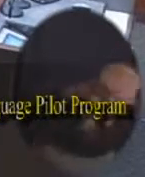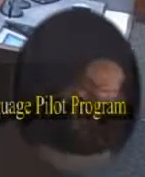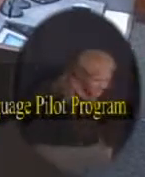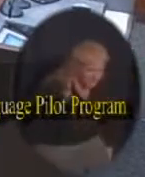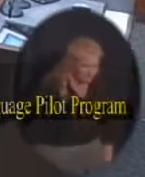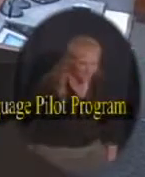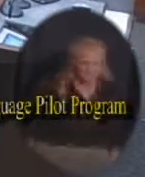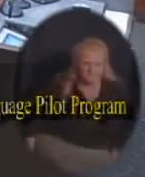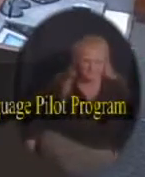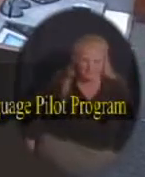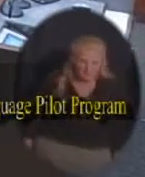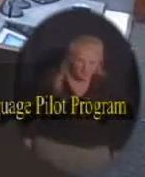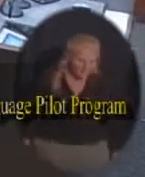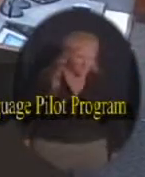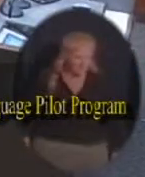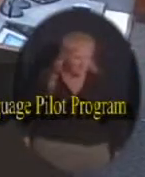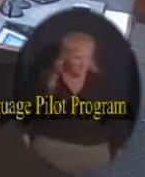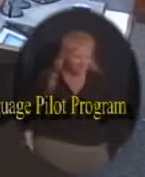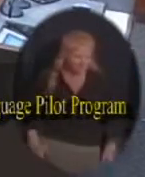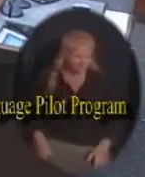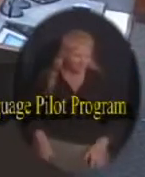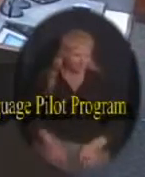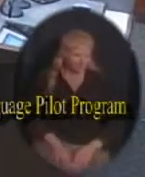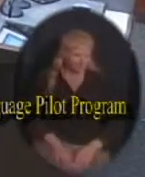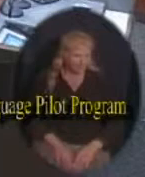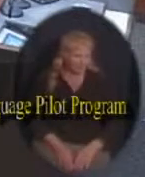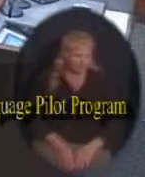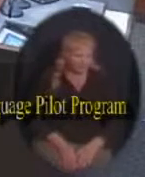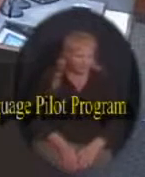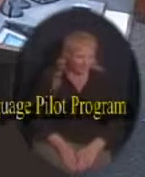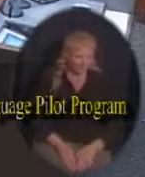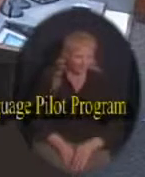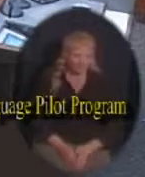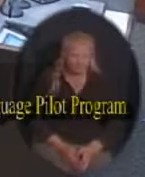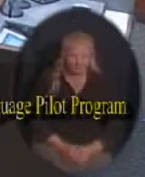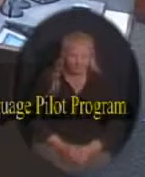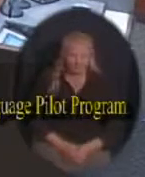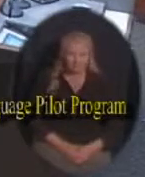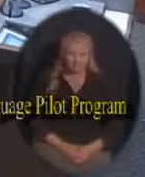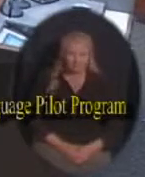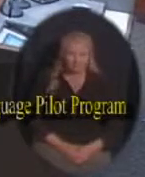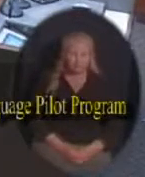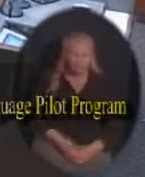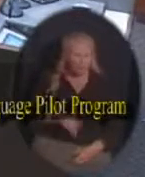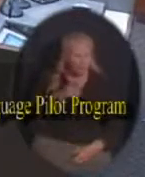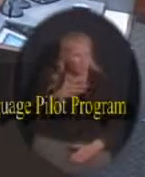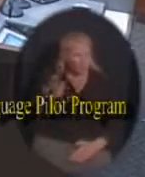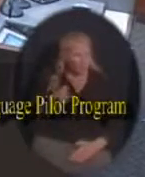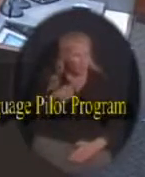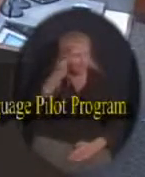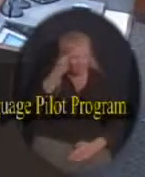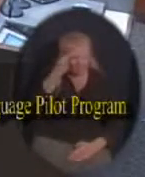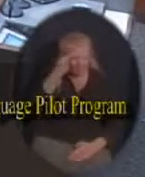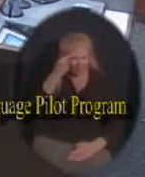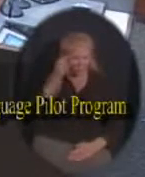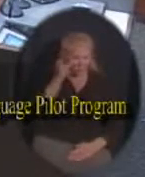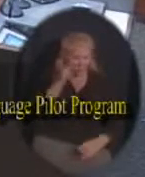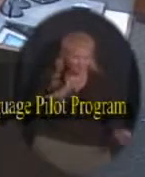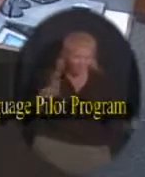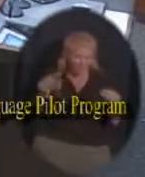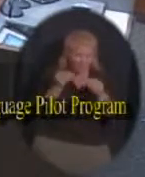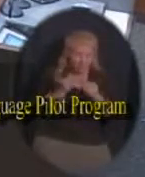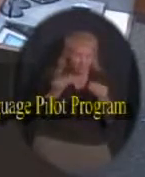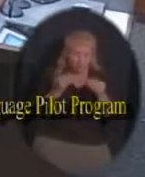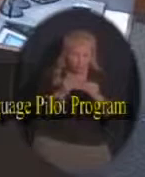on the radar screen and that it was being considered as to how those situations would be handled. one of the things I think that we're seeing more of is